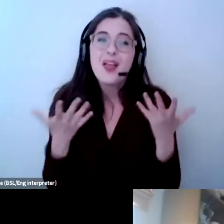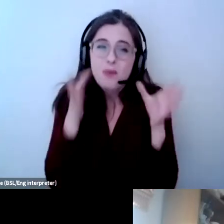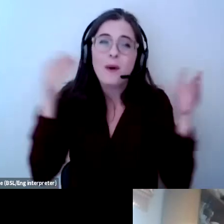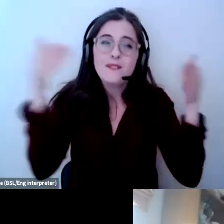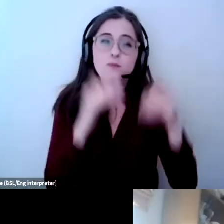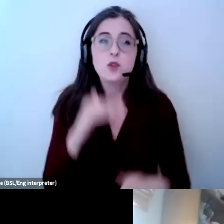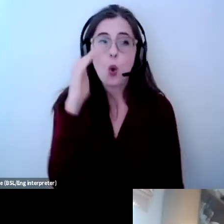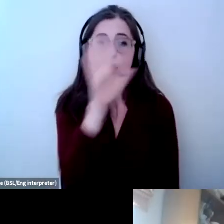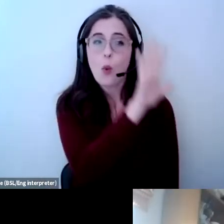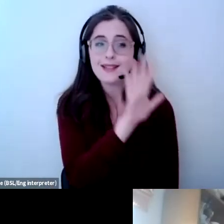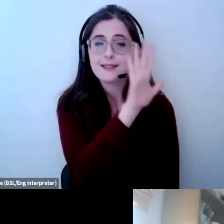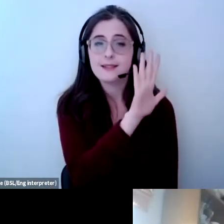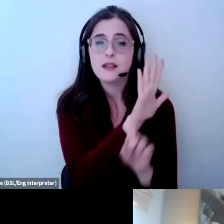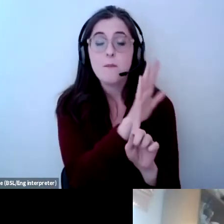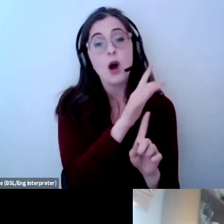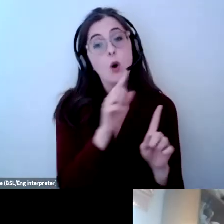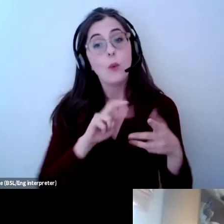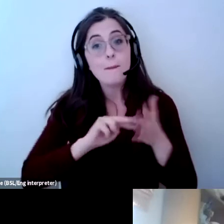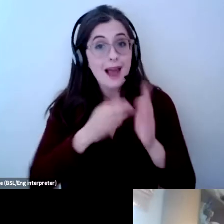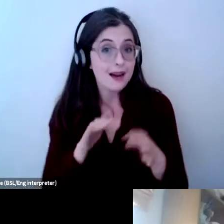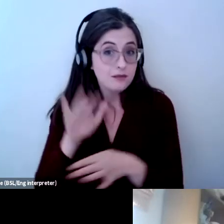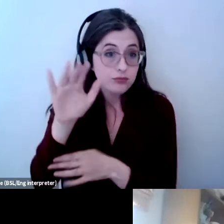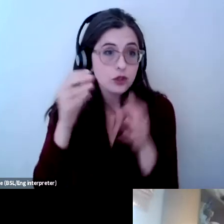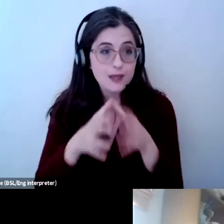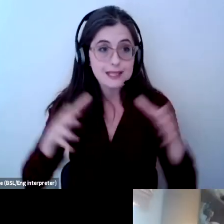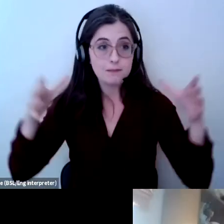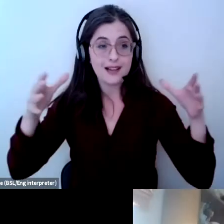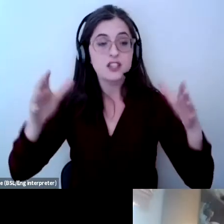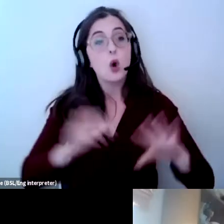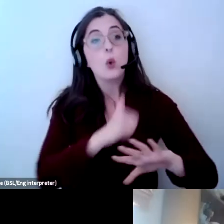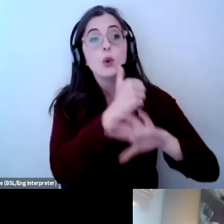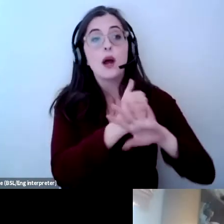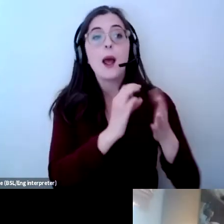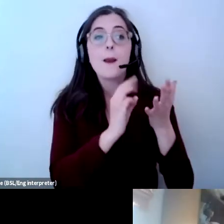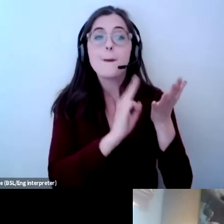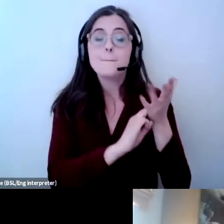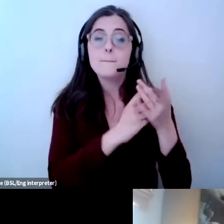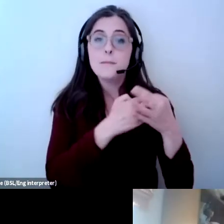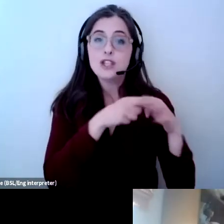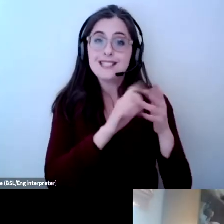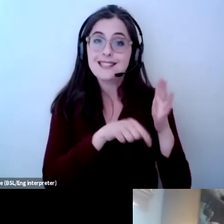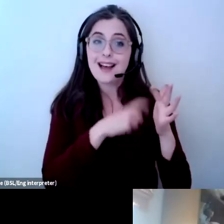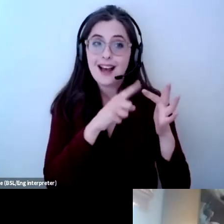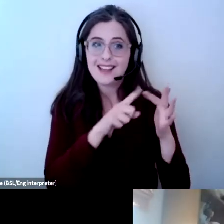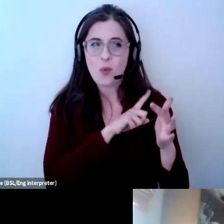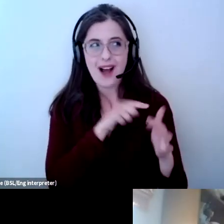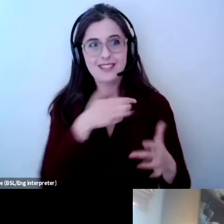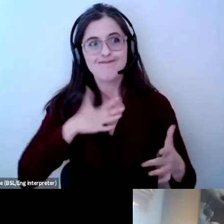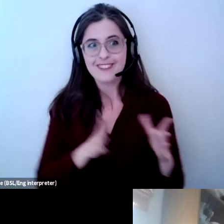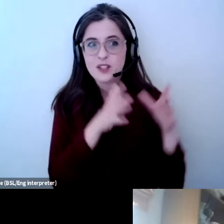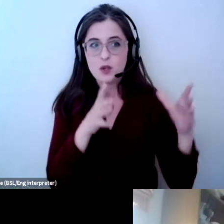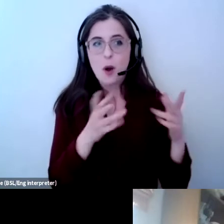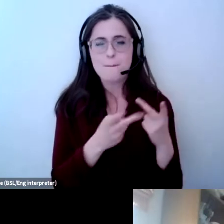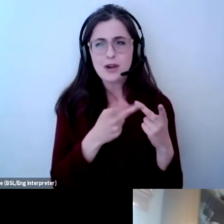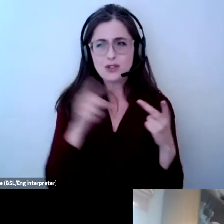on the Northwest, but we do plan to expand. So we started off in Merseyside where the need was the greatest, but we find that we're getting